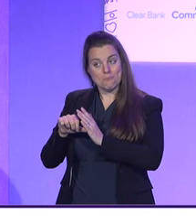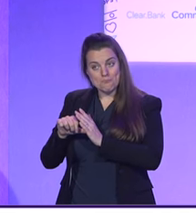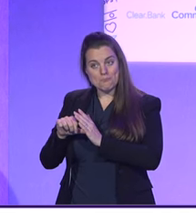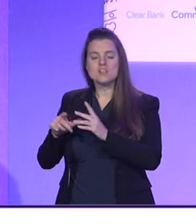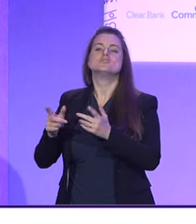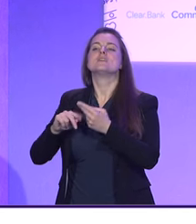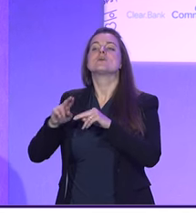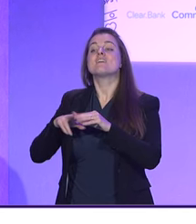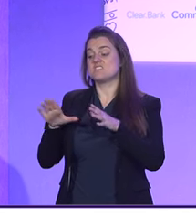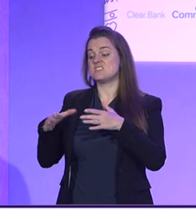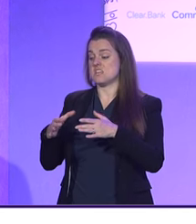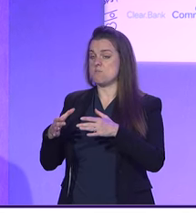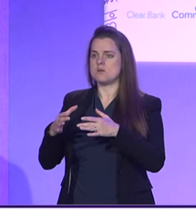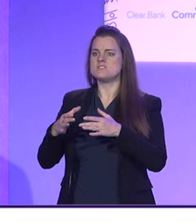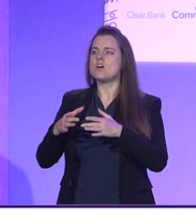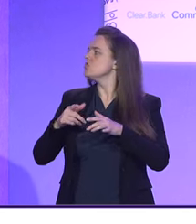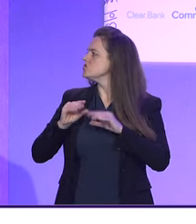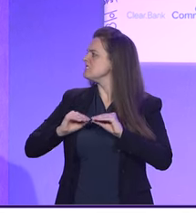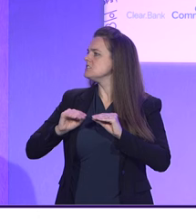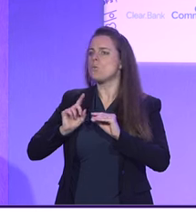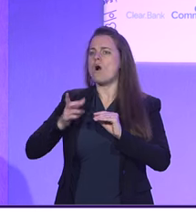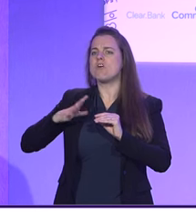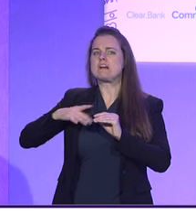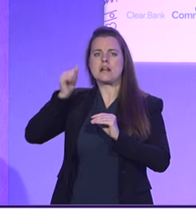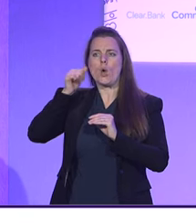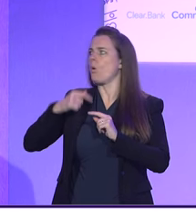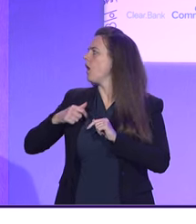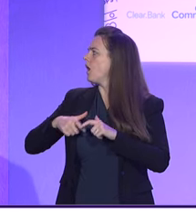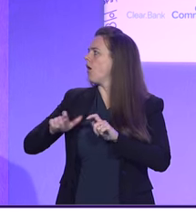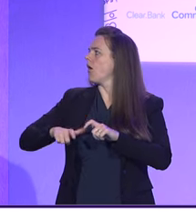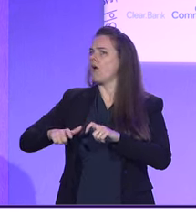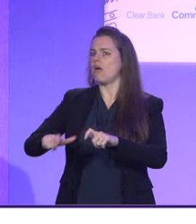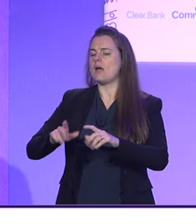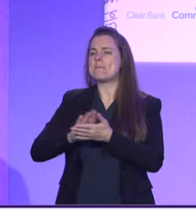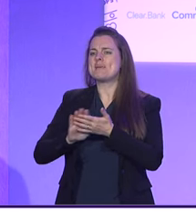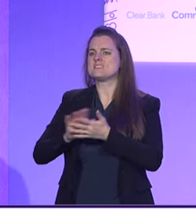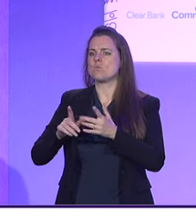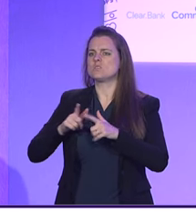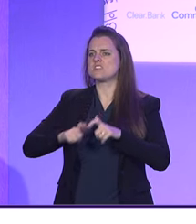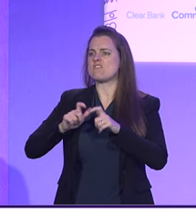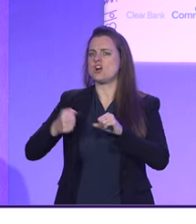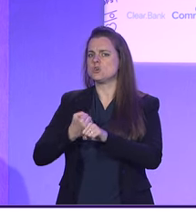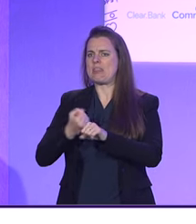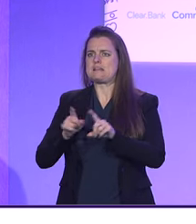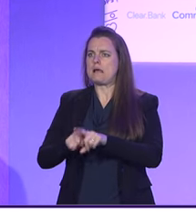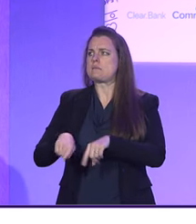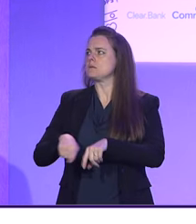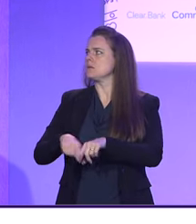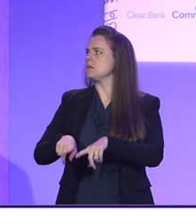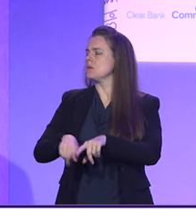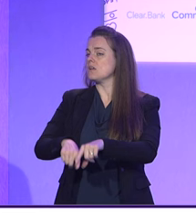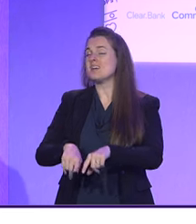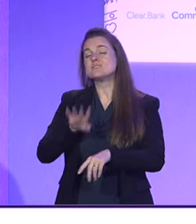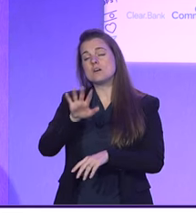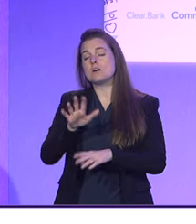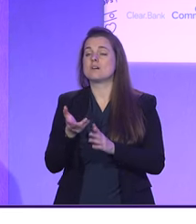only learning and teaching about the things you already know about, you'll always do the things you currently do. Now, once we've got that in place, we can start to do some training